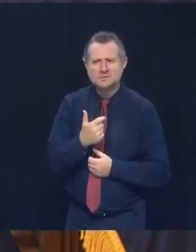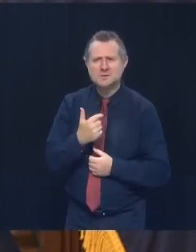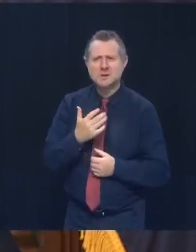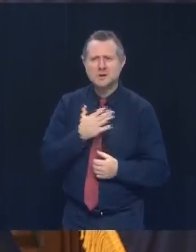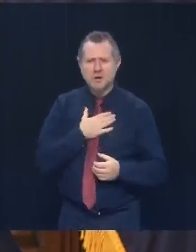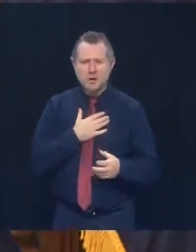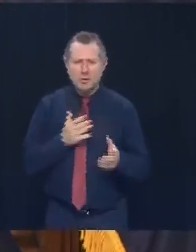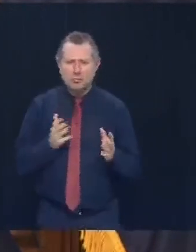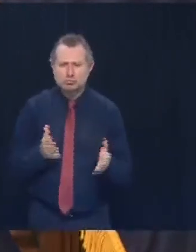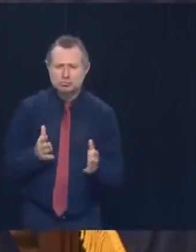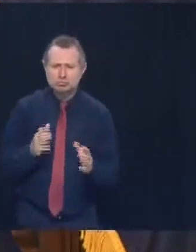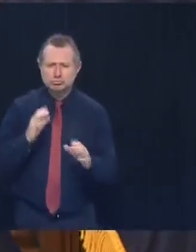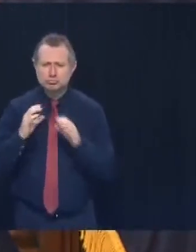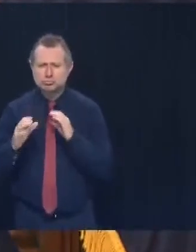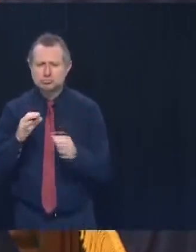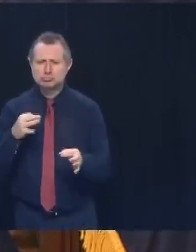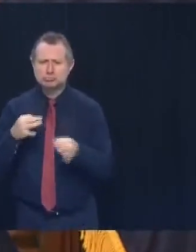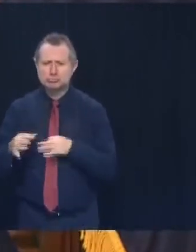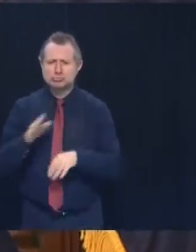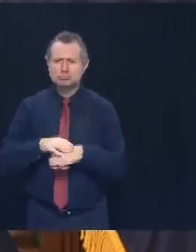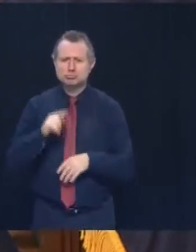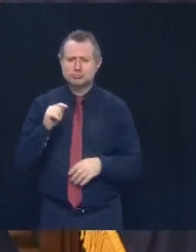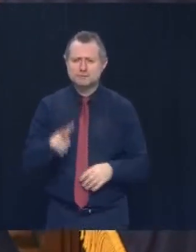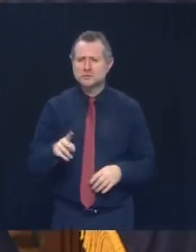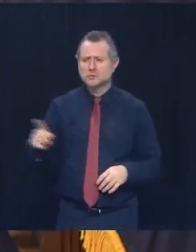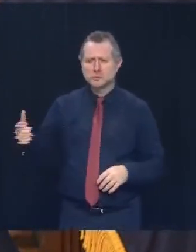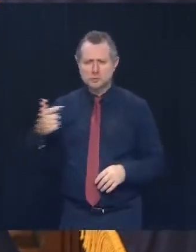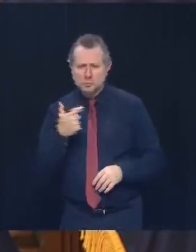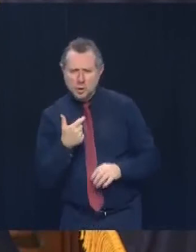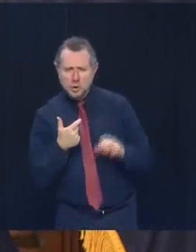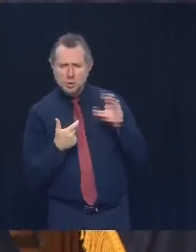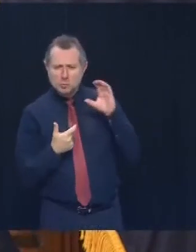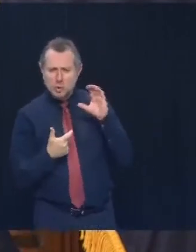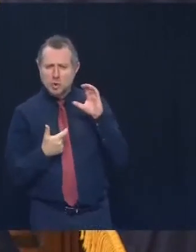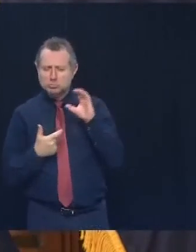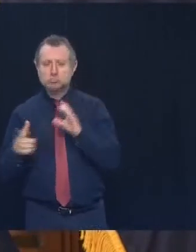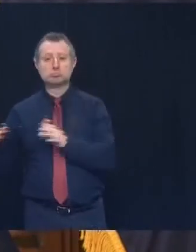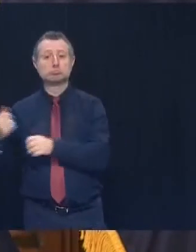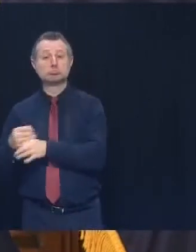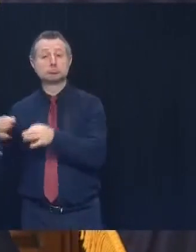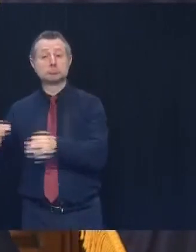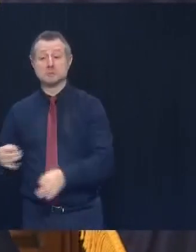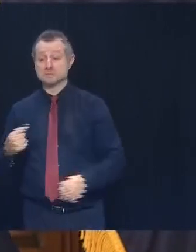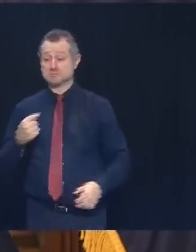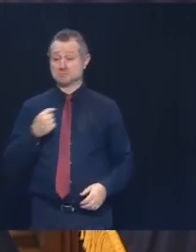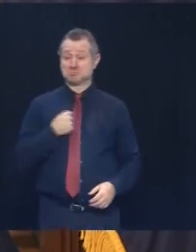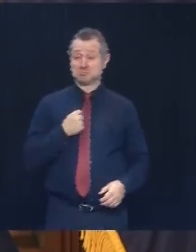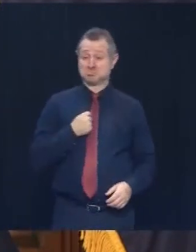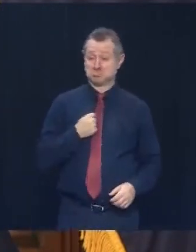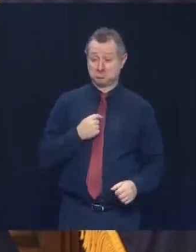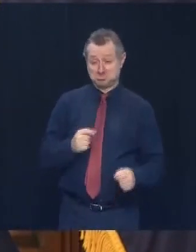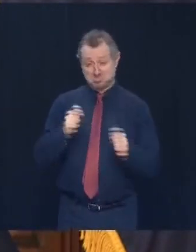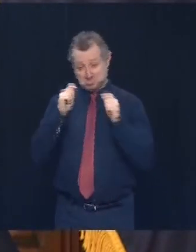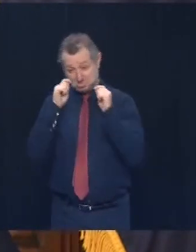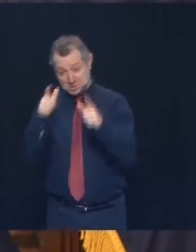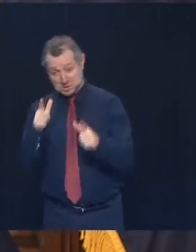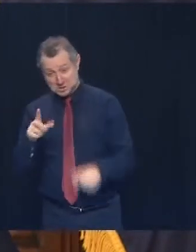Personally, they watched, they heard, they decided. So am I surprised that 70% of the